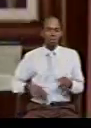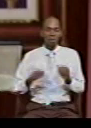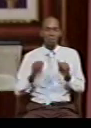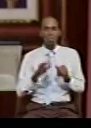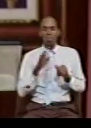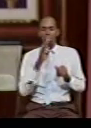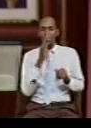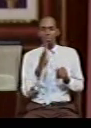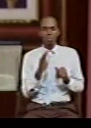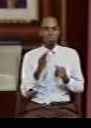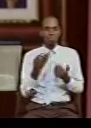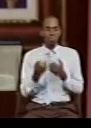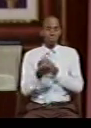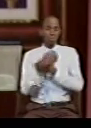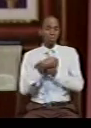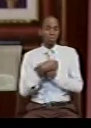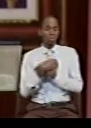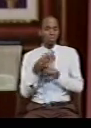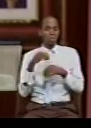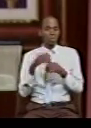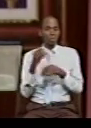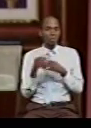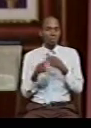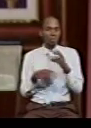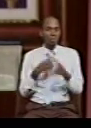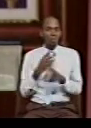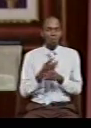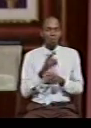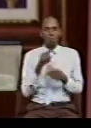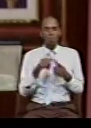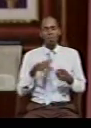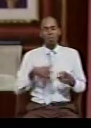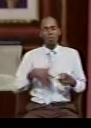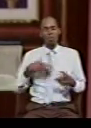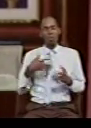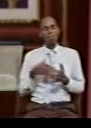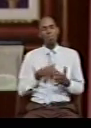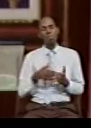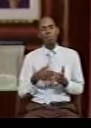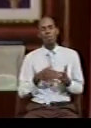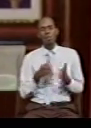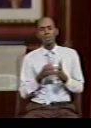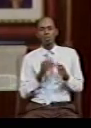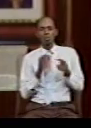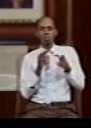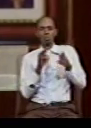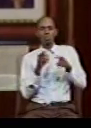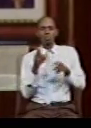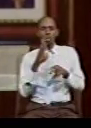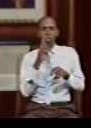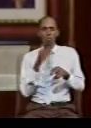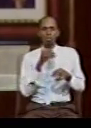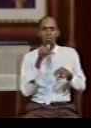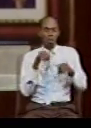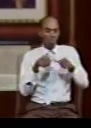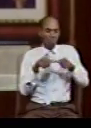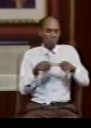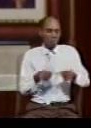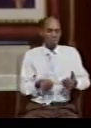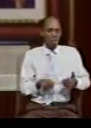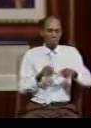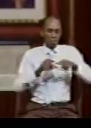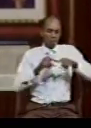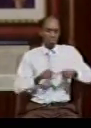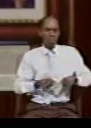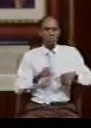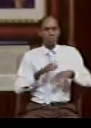Overcome in the Lord? When you feel weak, it's like you're not staying abiding in the Lord. Because